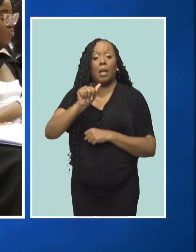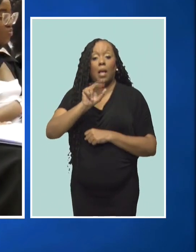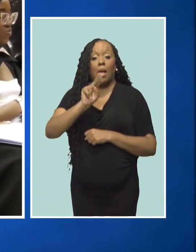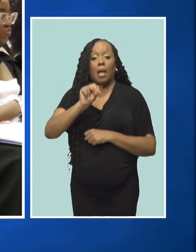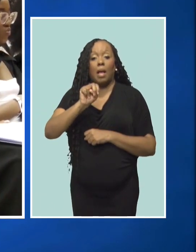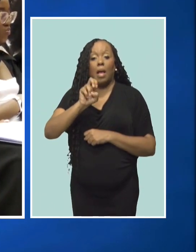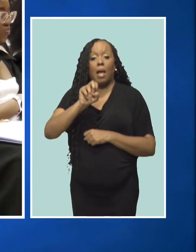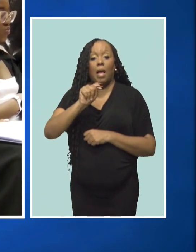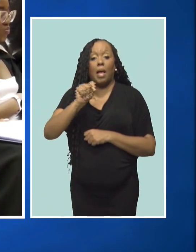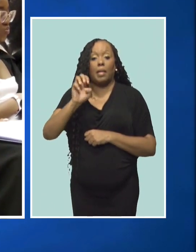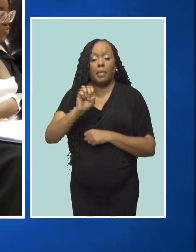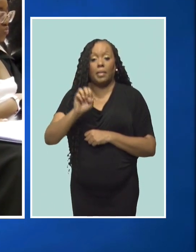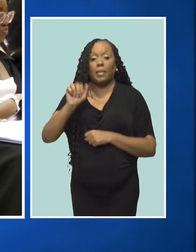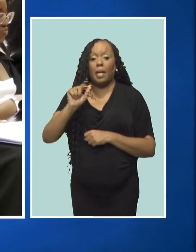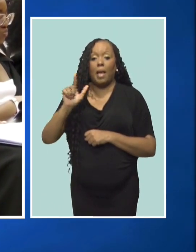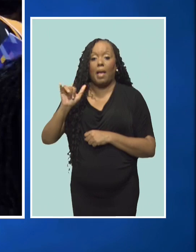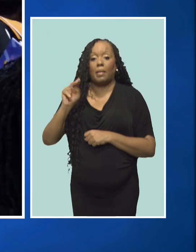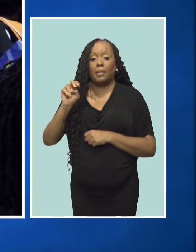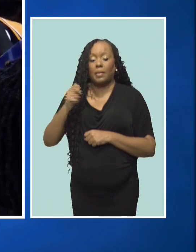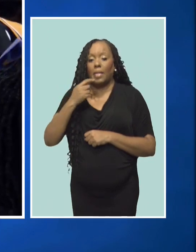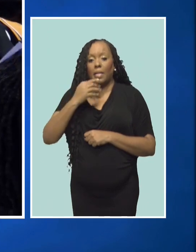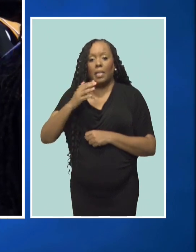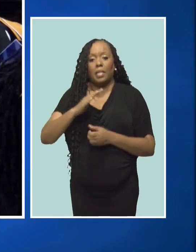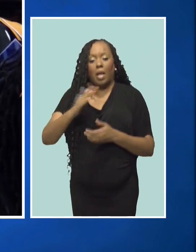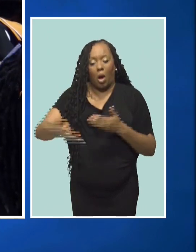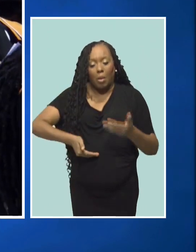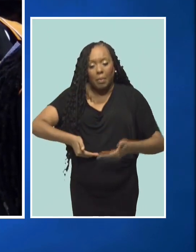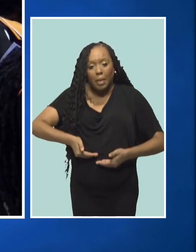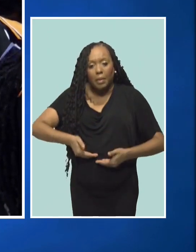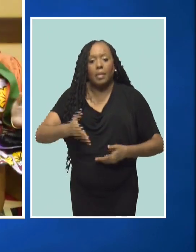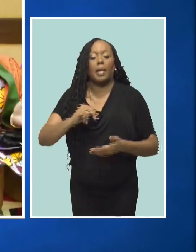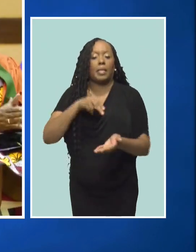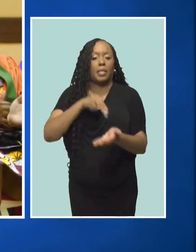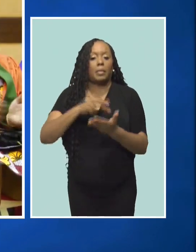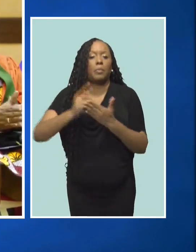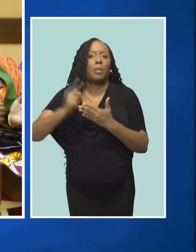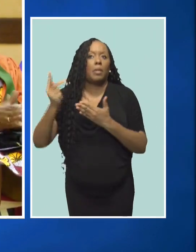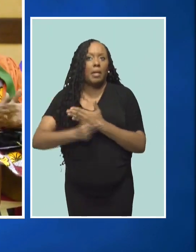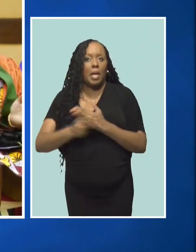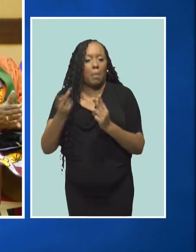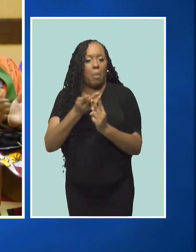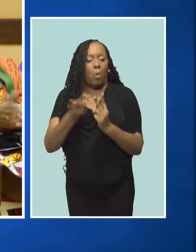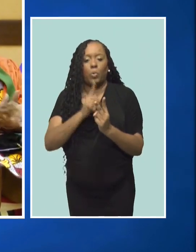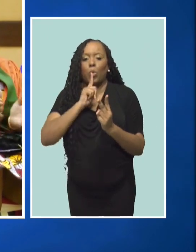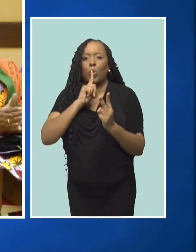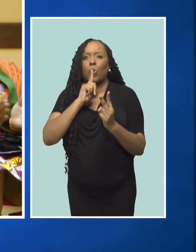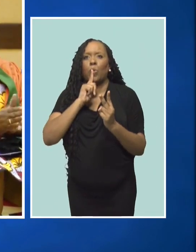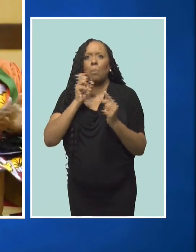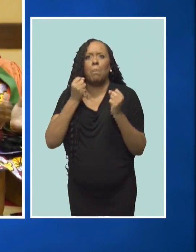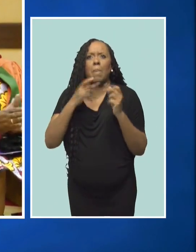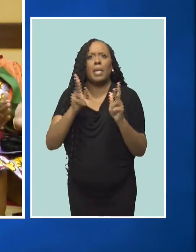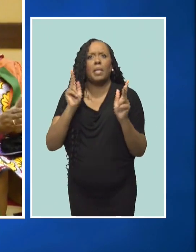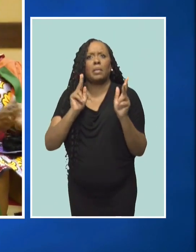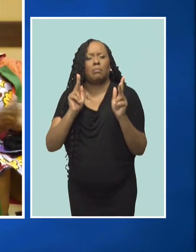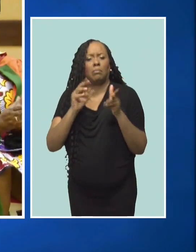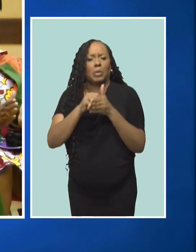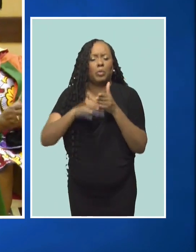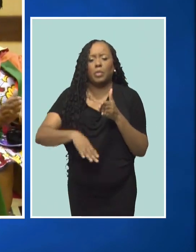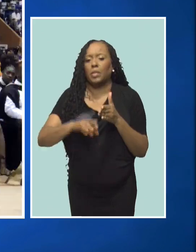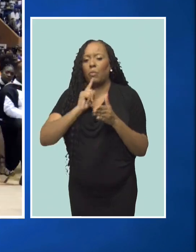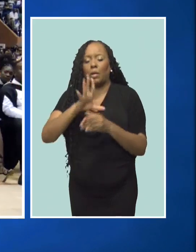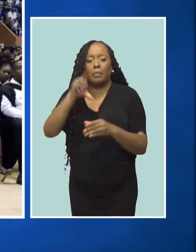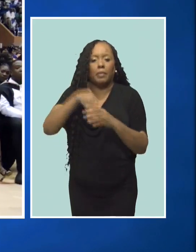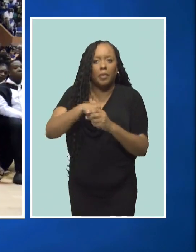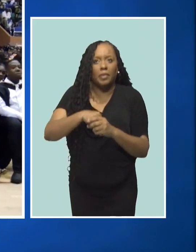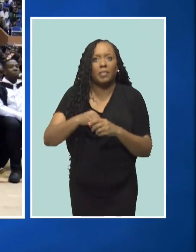says that the hospitality and nursing programs continue to be the most popular. Ms. Aline adds that in the regional exams, the